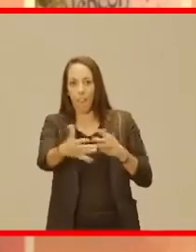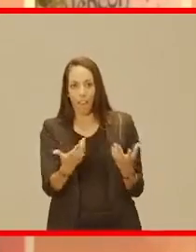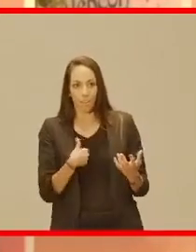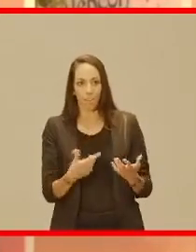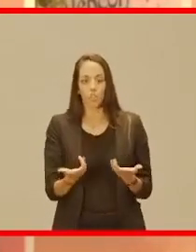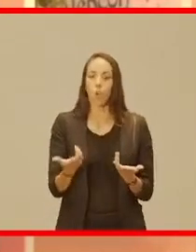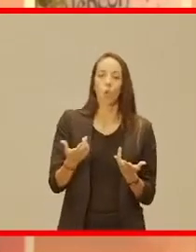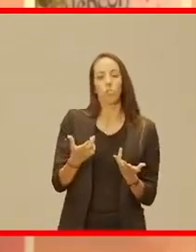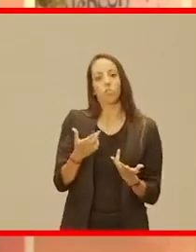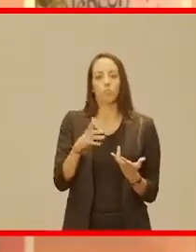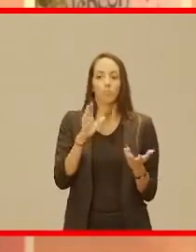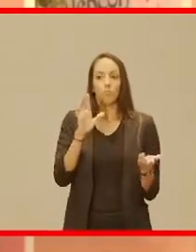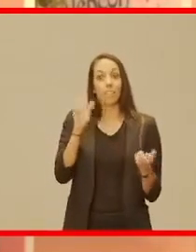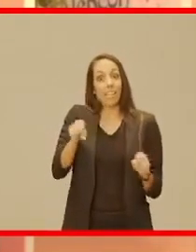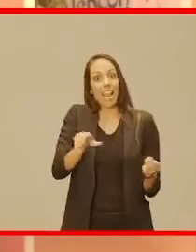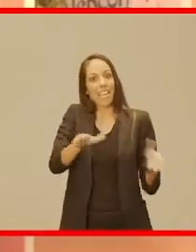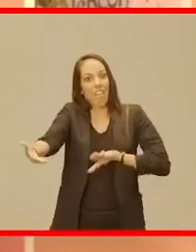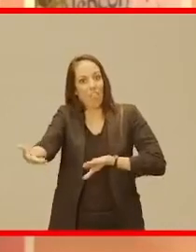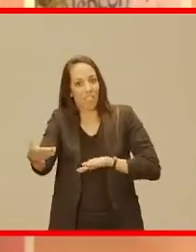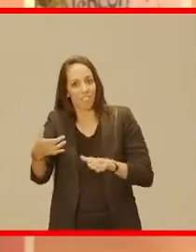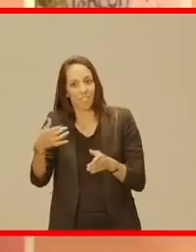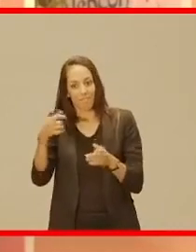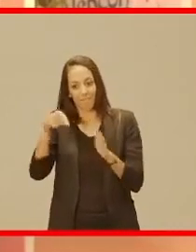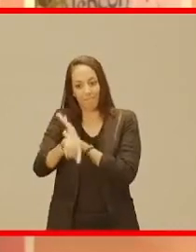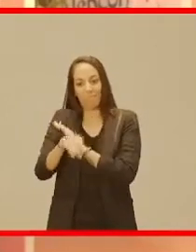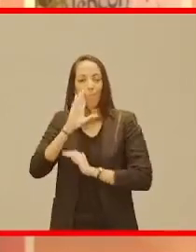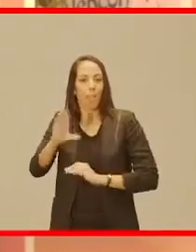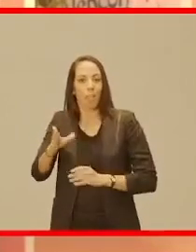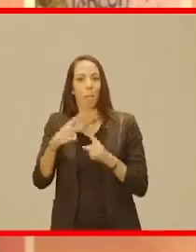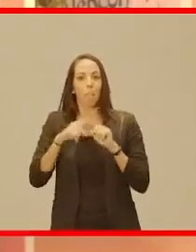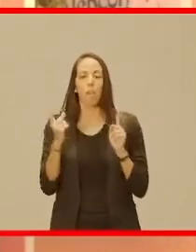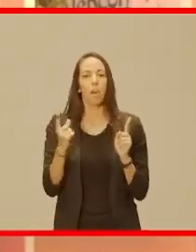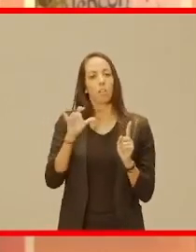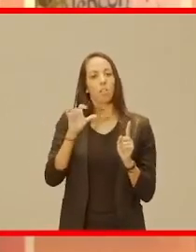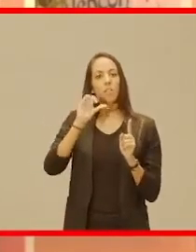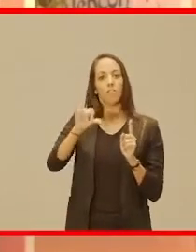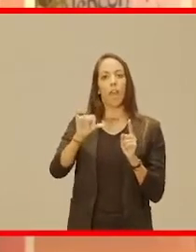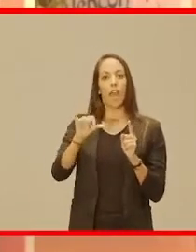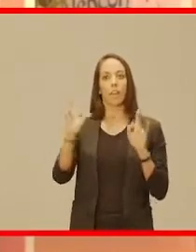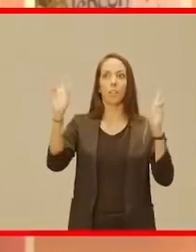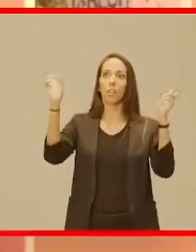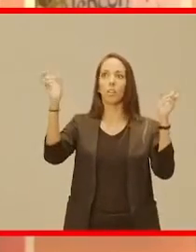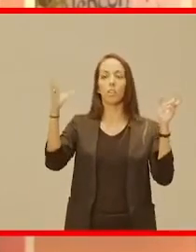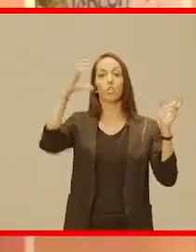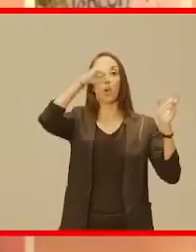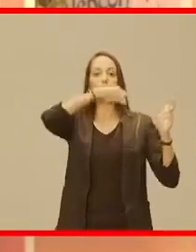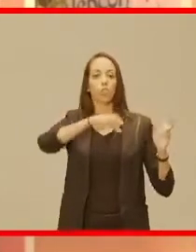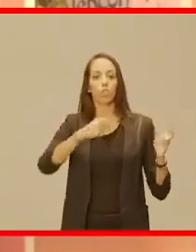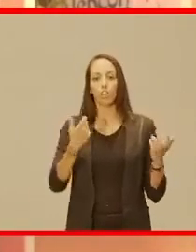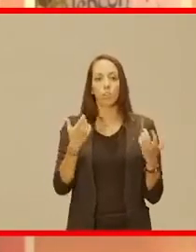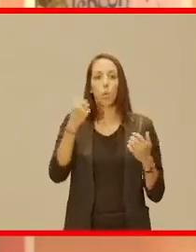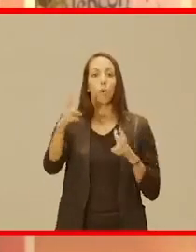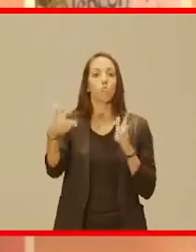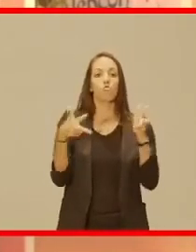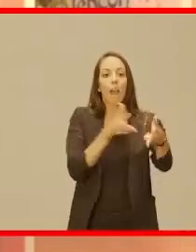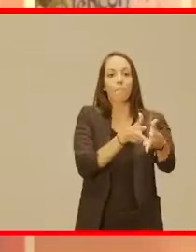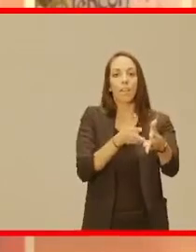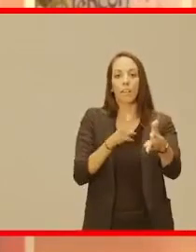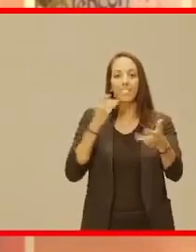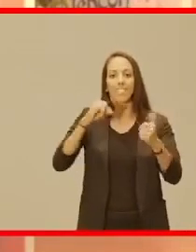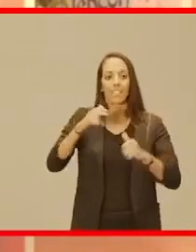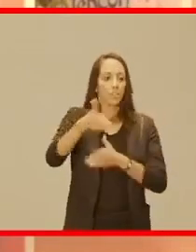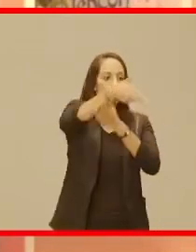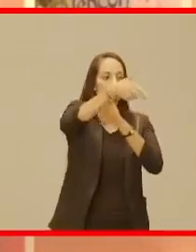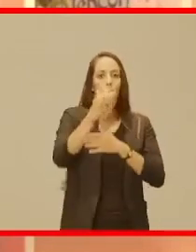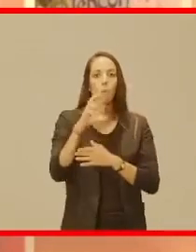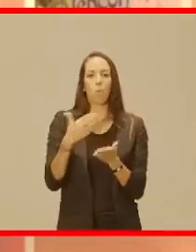deadly force, and then it comes to a situation, even if it doesn't matter if it's like a traffic stop or if they were trying